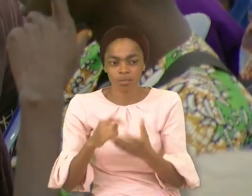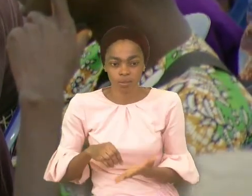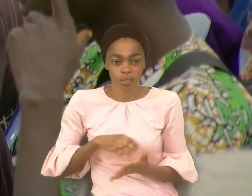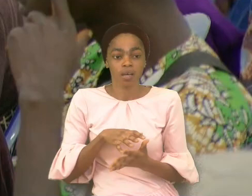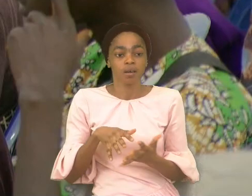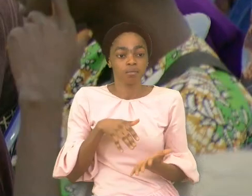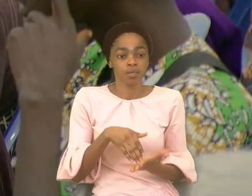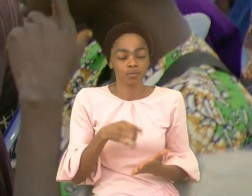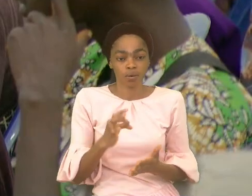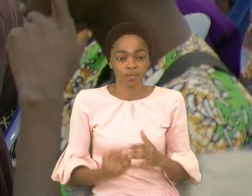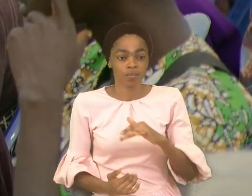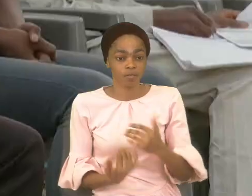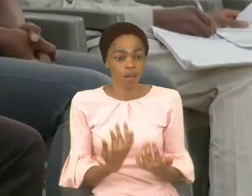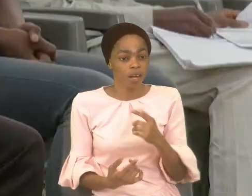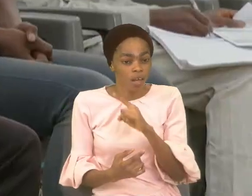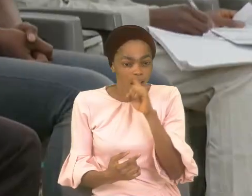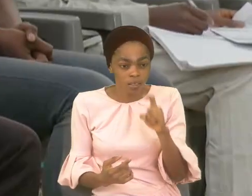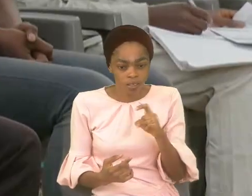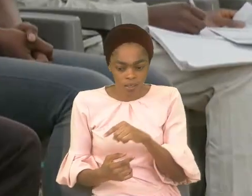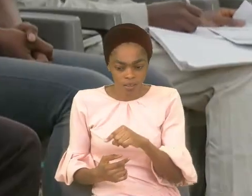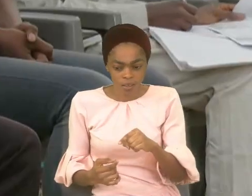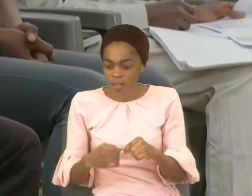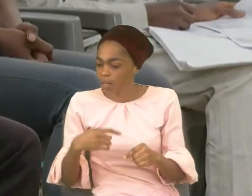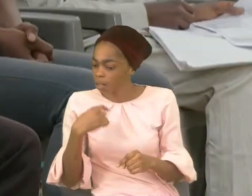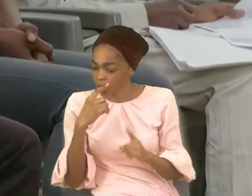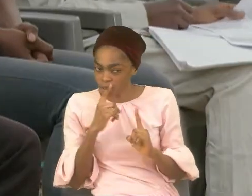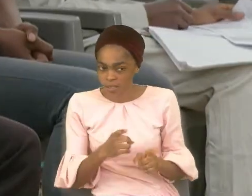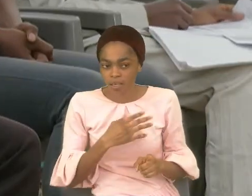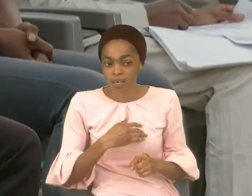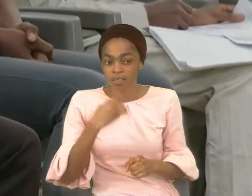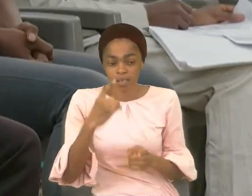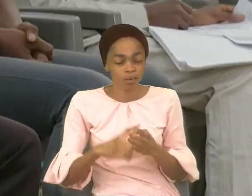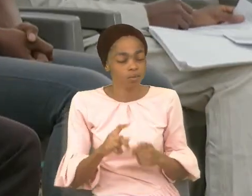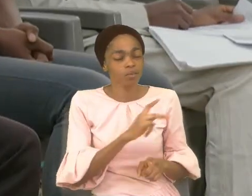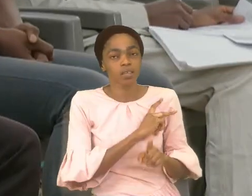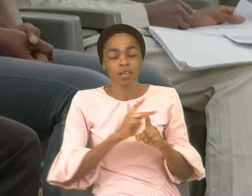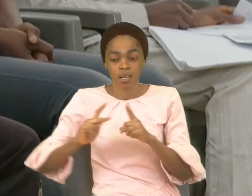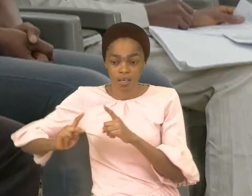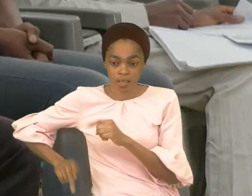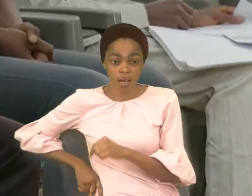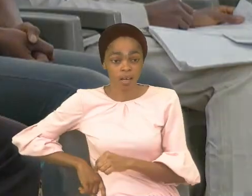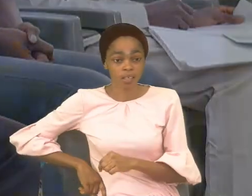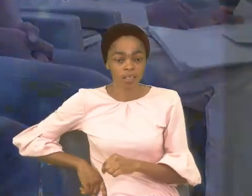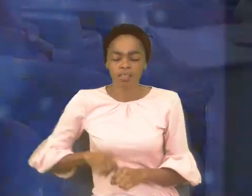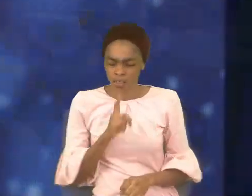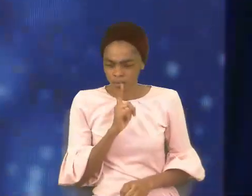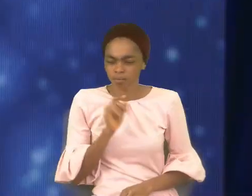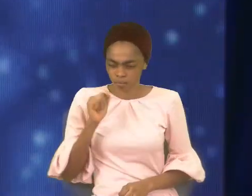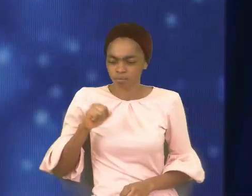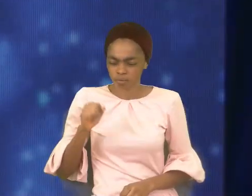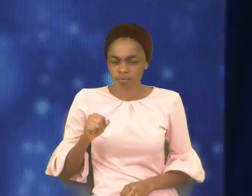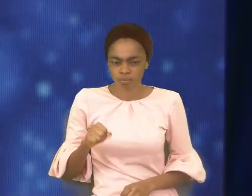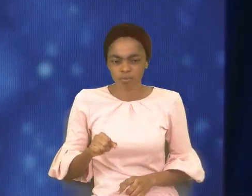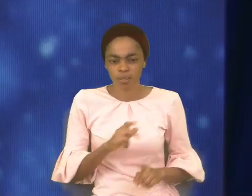said unto the king, true, O king. Look at verse 25. It said, he answered and